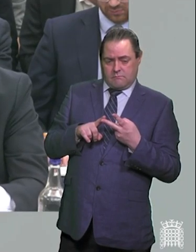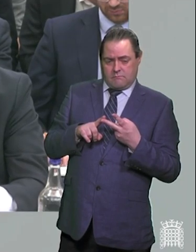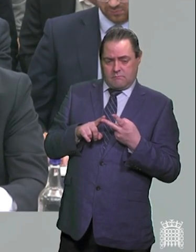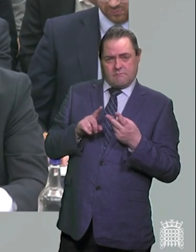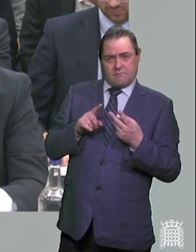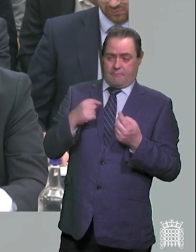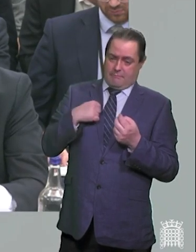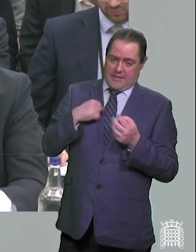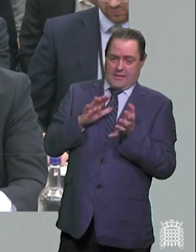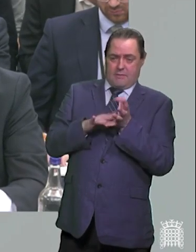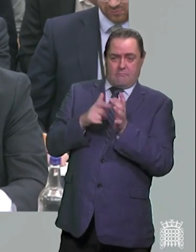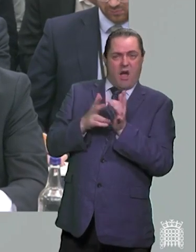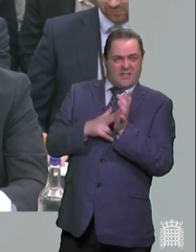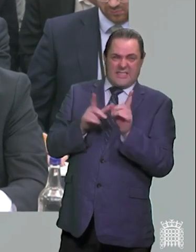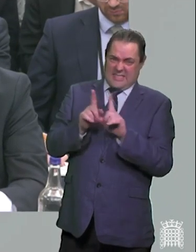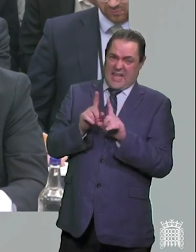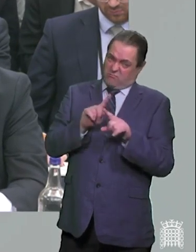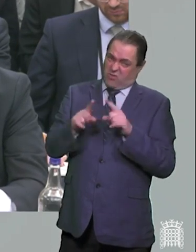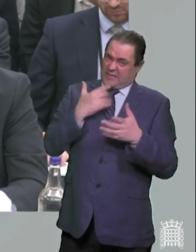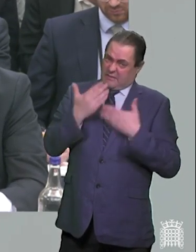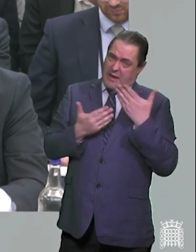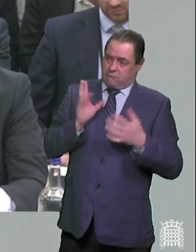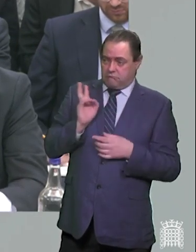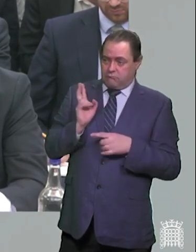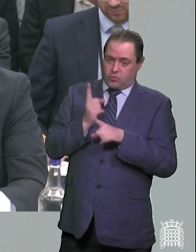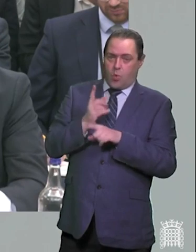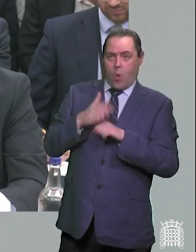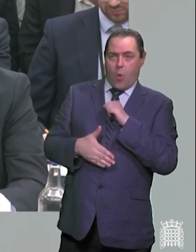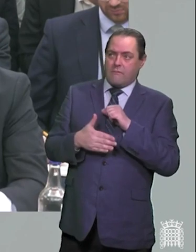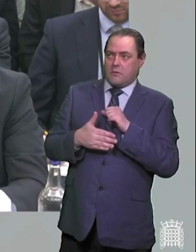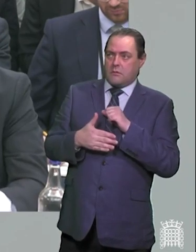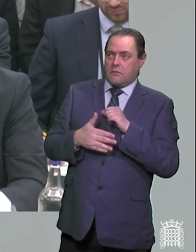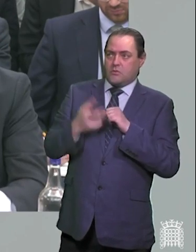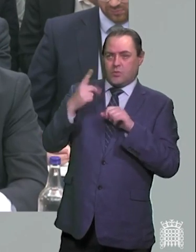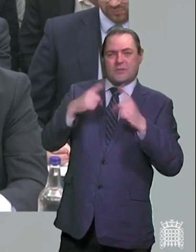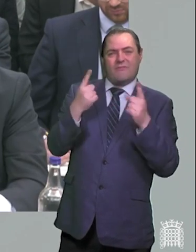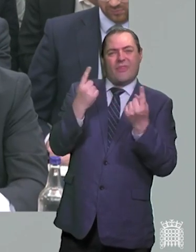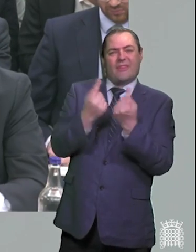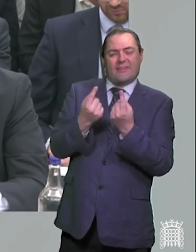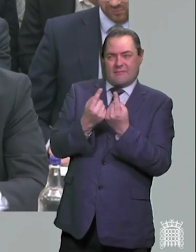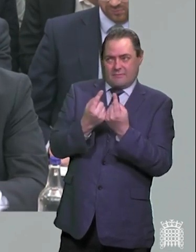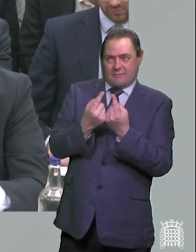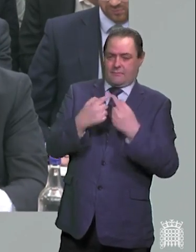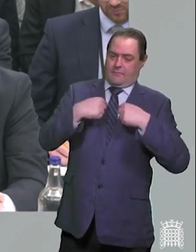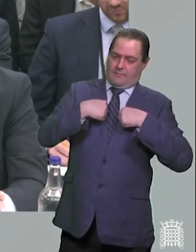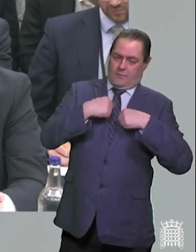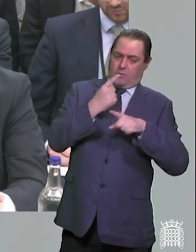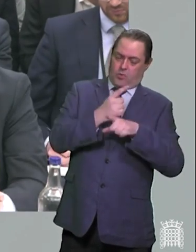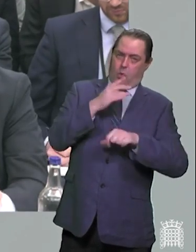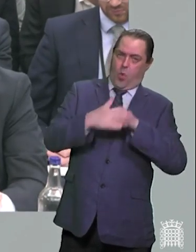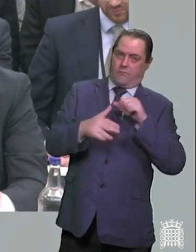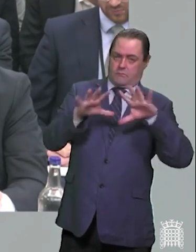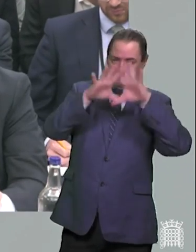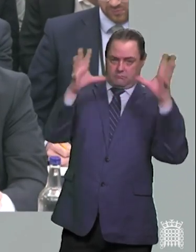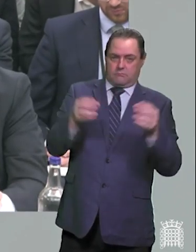Martin and I, as I've tried to explain, we're talking about two different things. I was talking about the